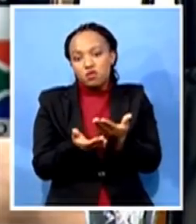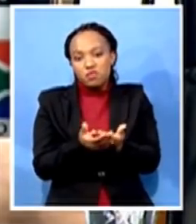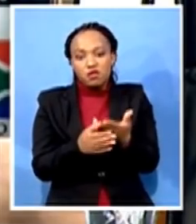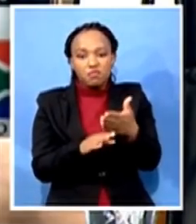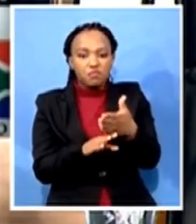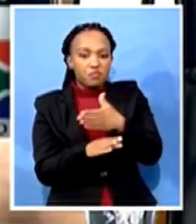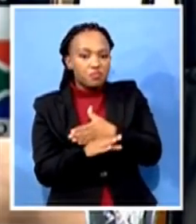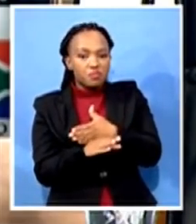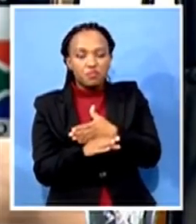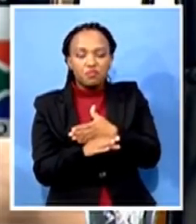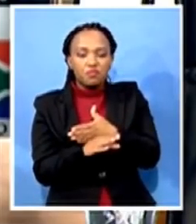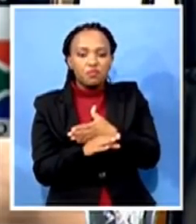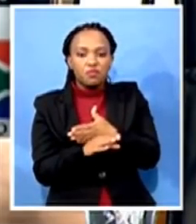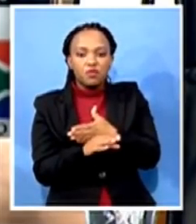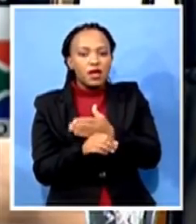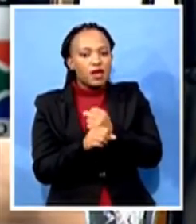process.